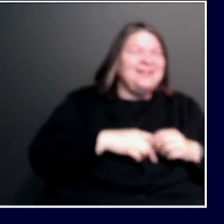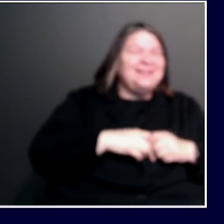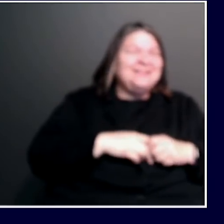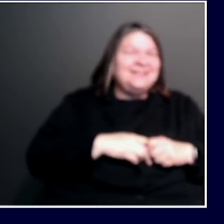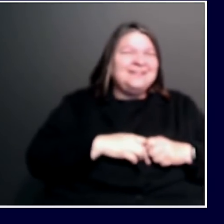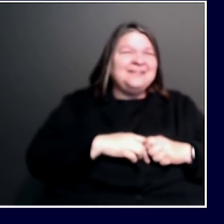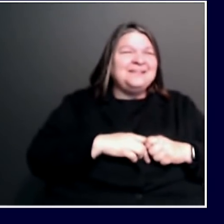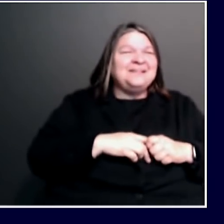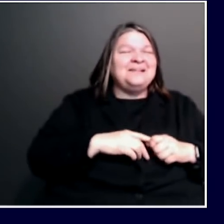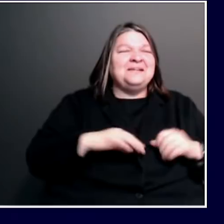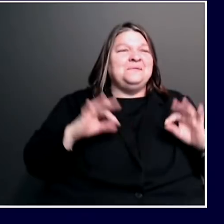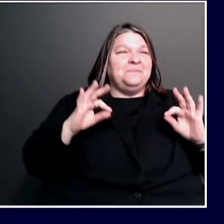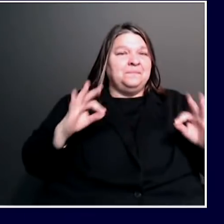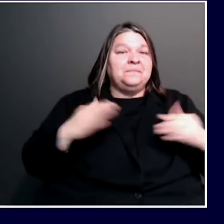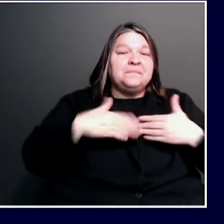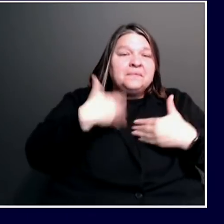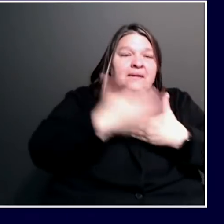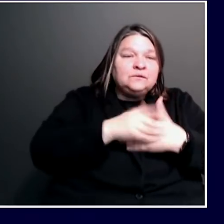pandemic,